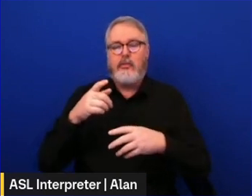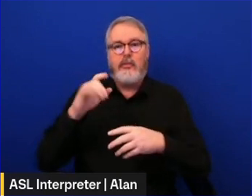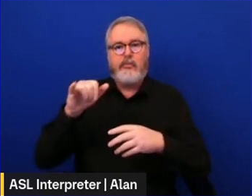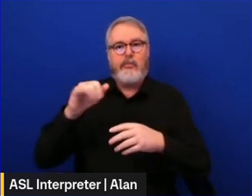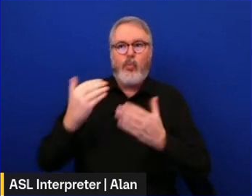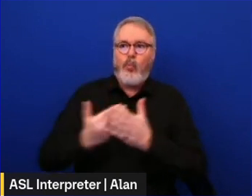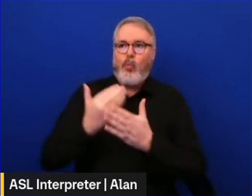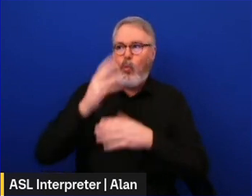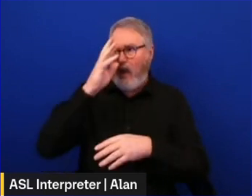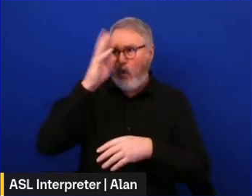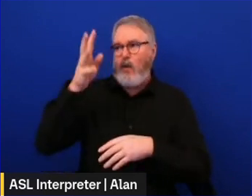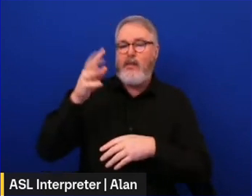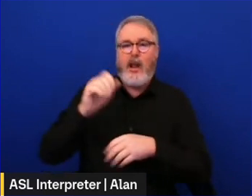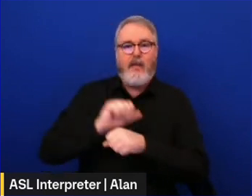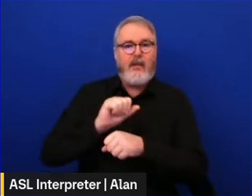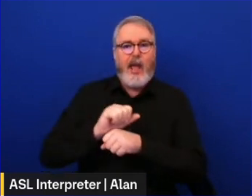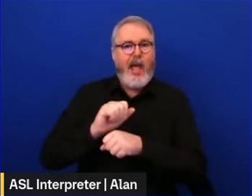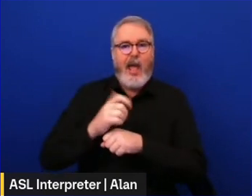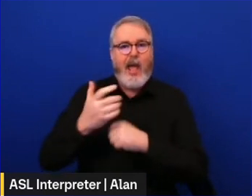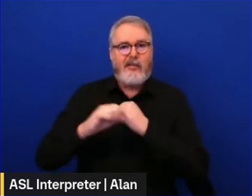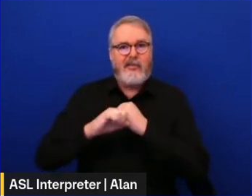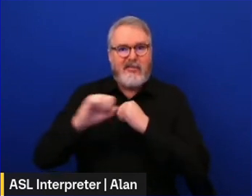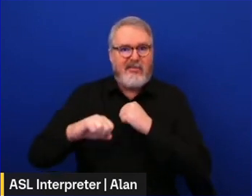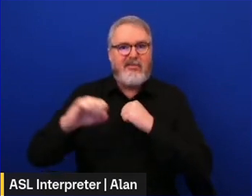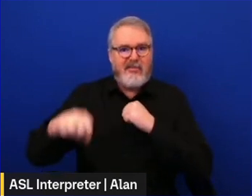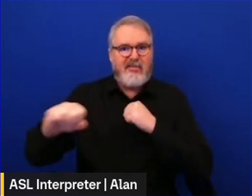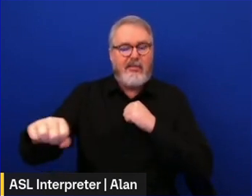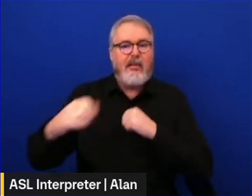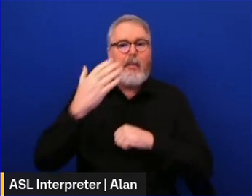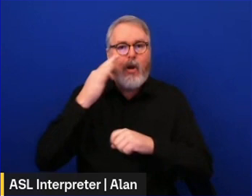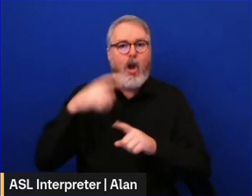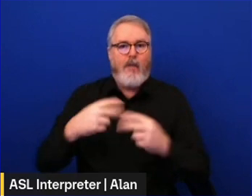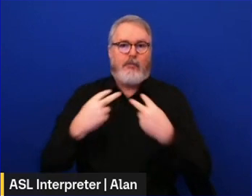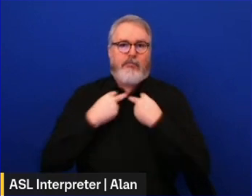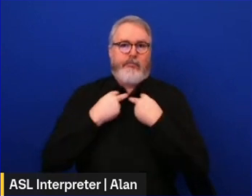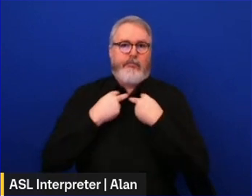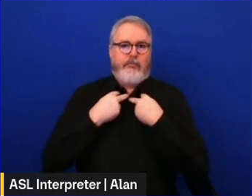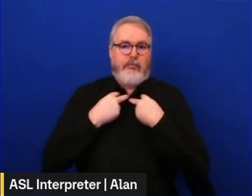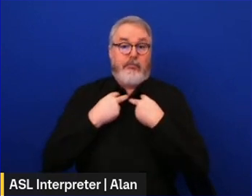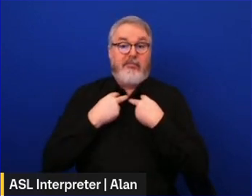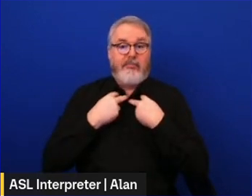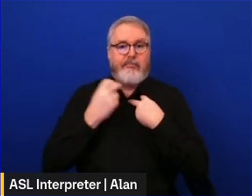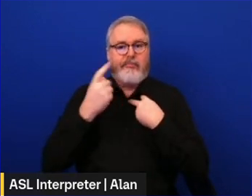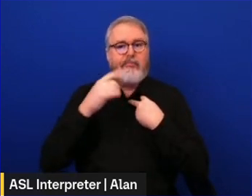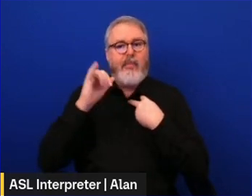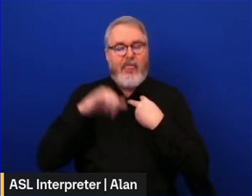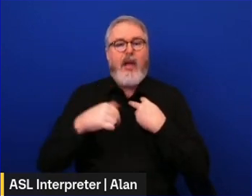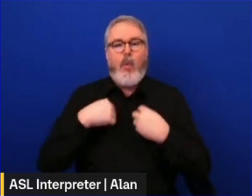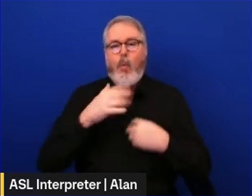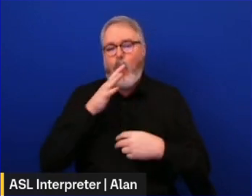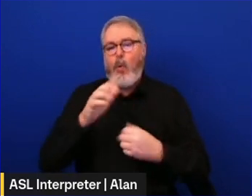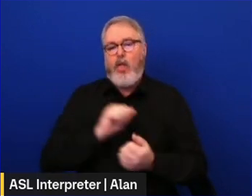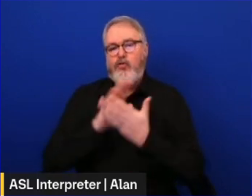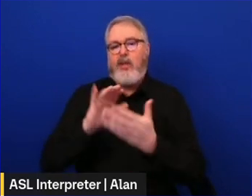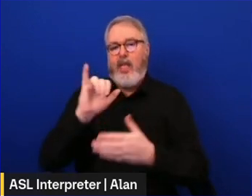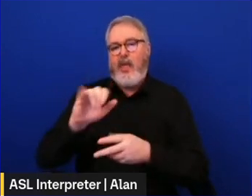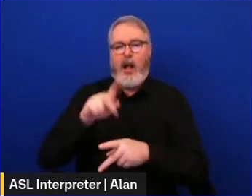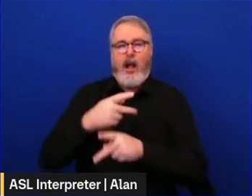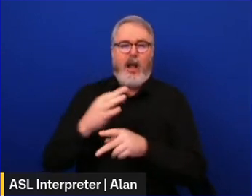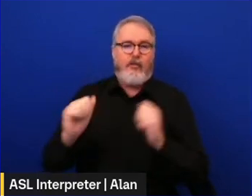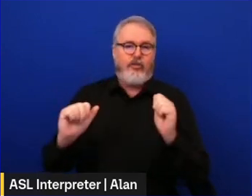of infrastructure bottlenecks? These are the challenges we will address today. So,